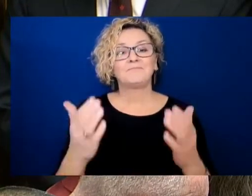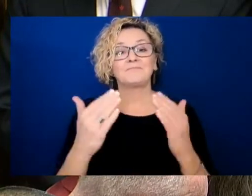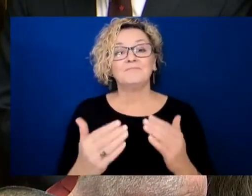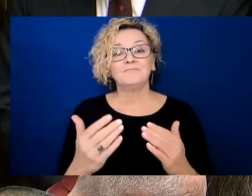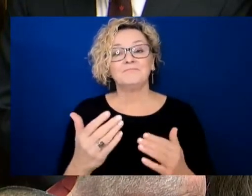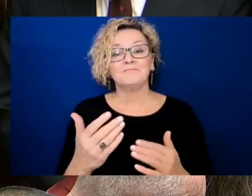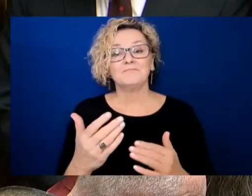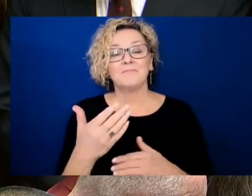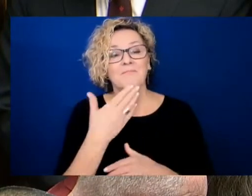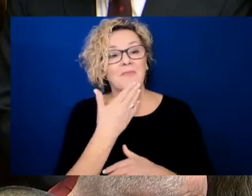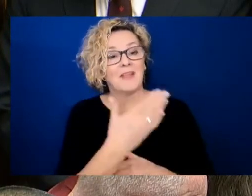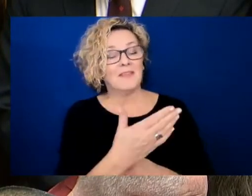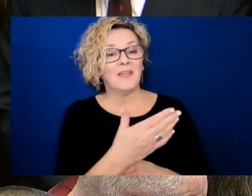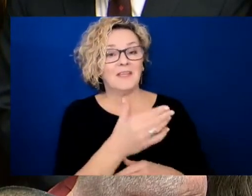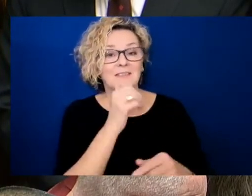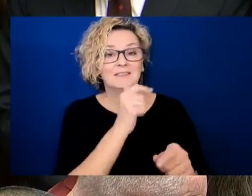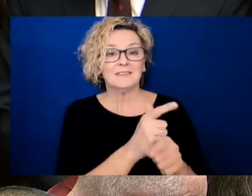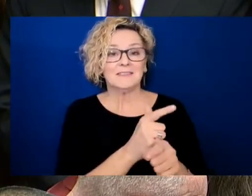for,